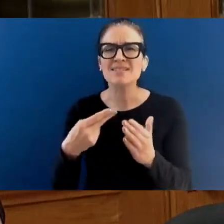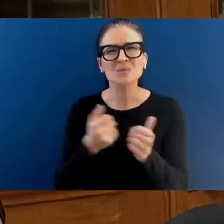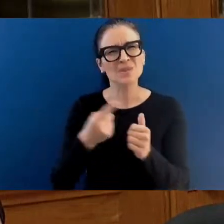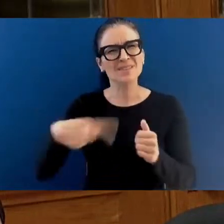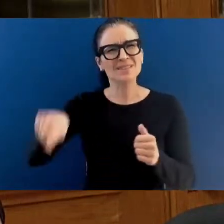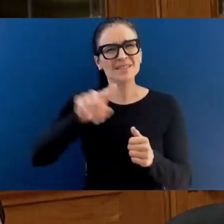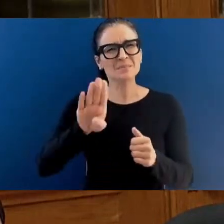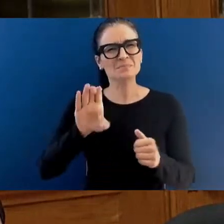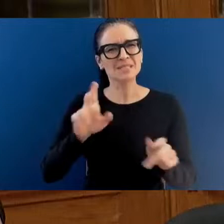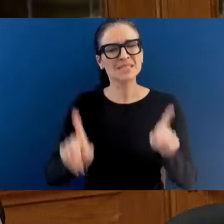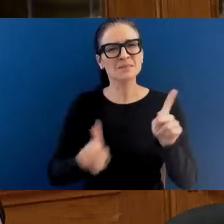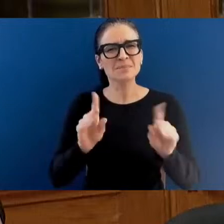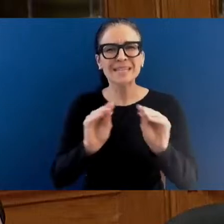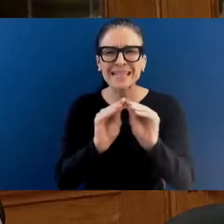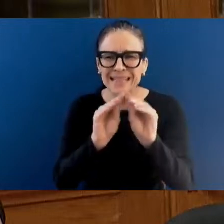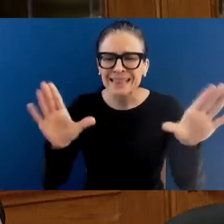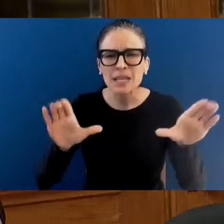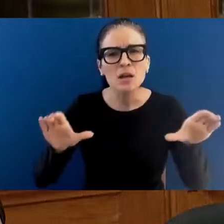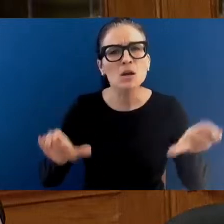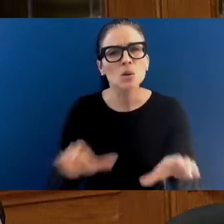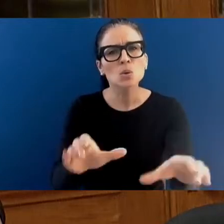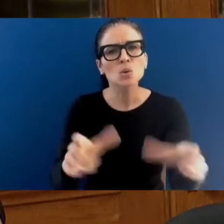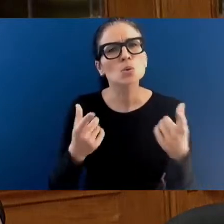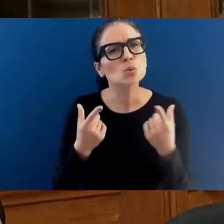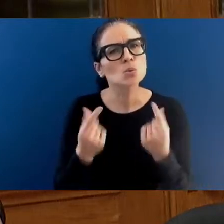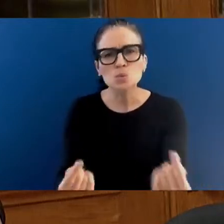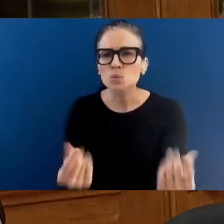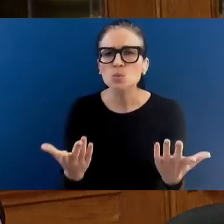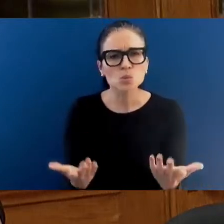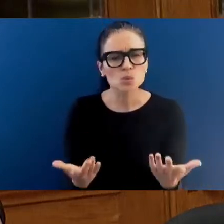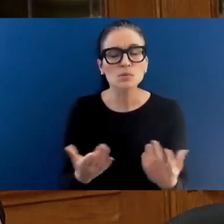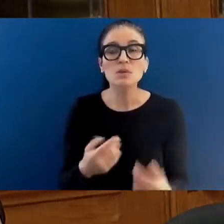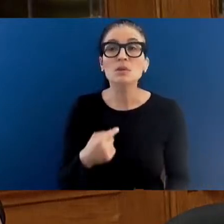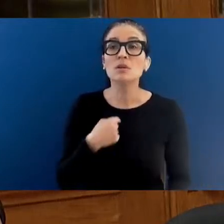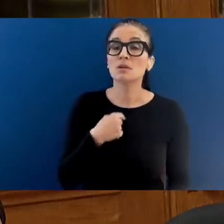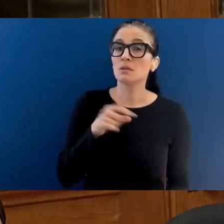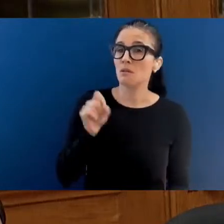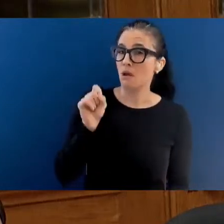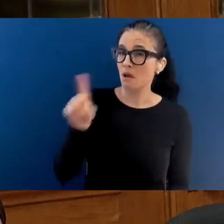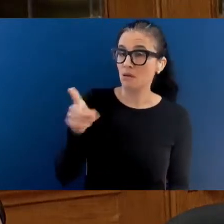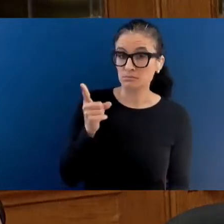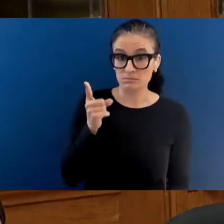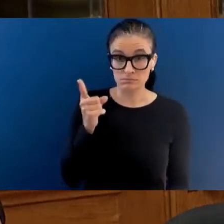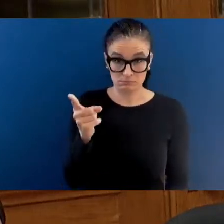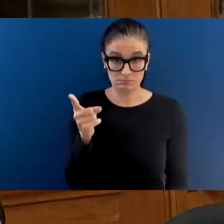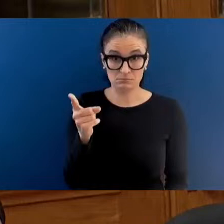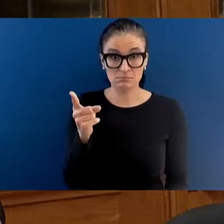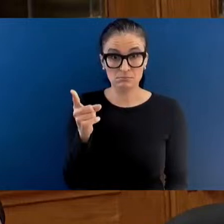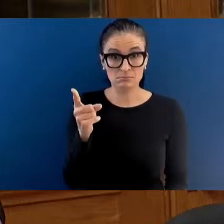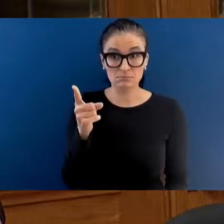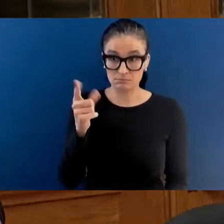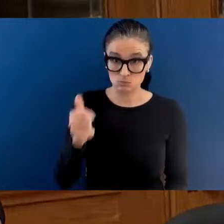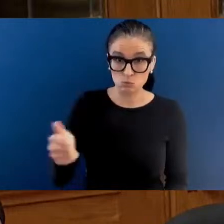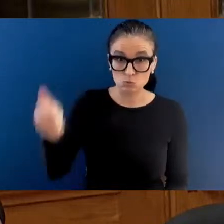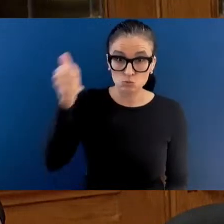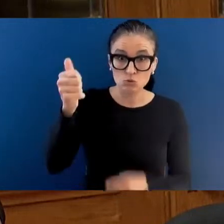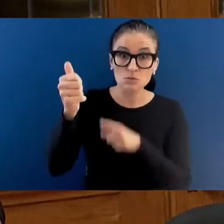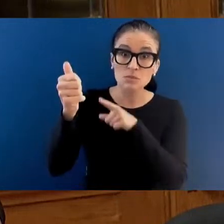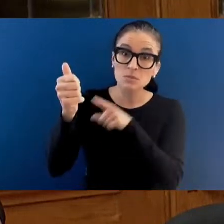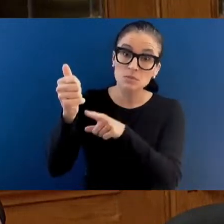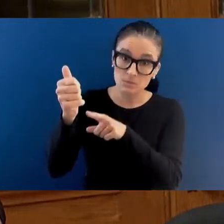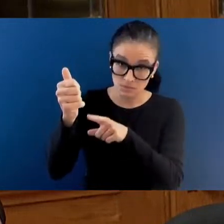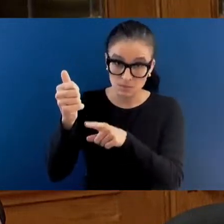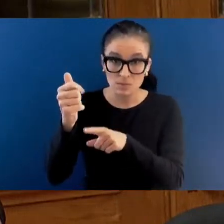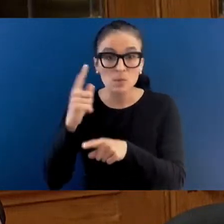NDP Premier, through you, Mr. Speaker, will this NDP Premier ask the University of British Columbia to remove